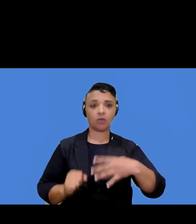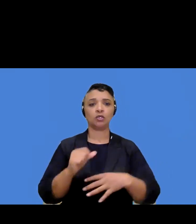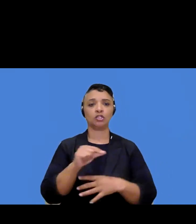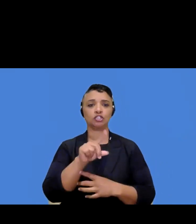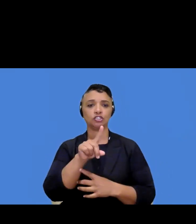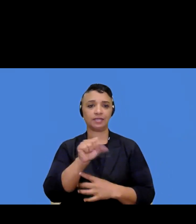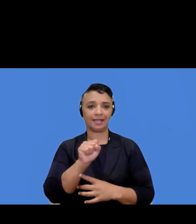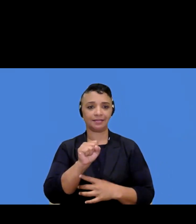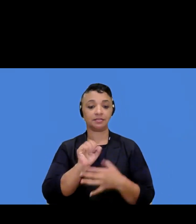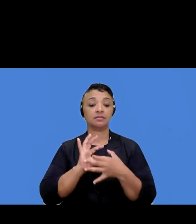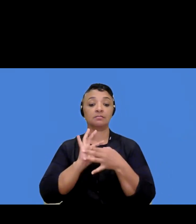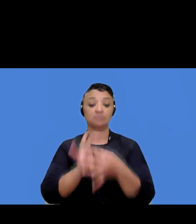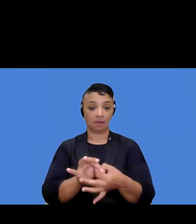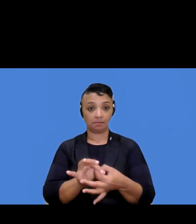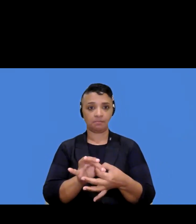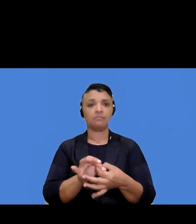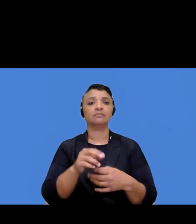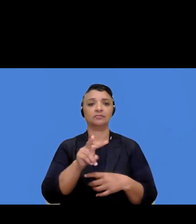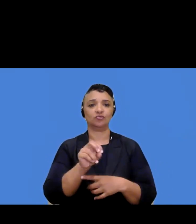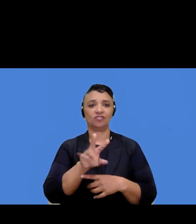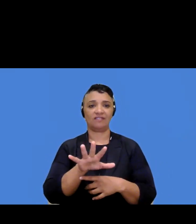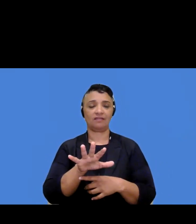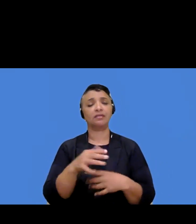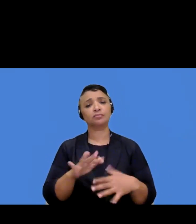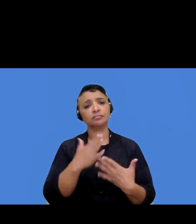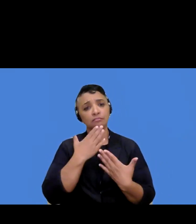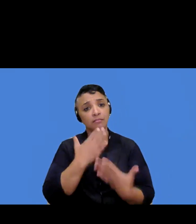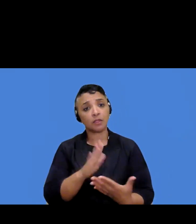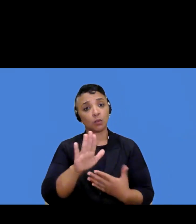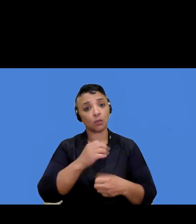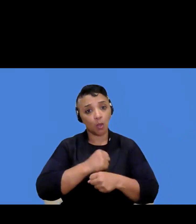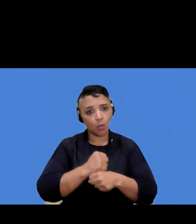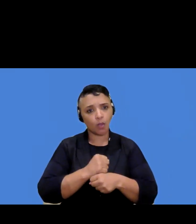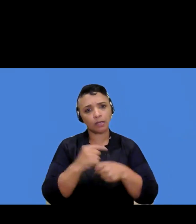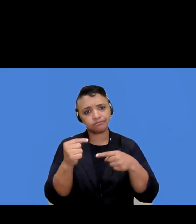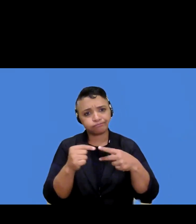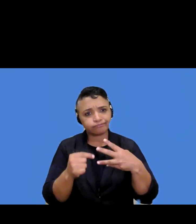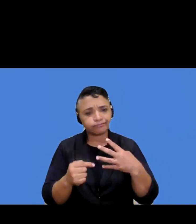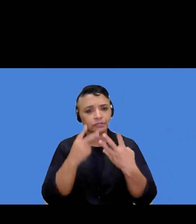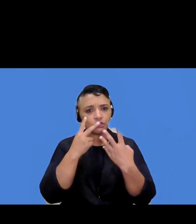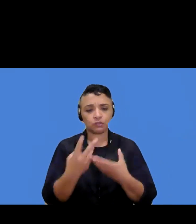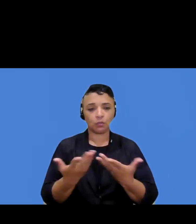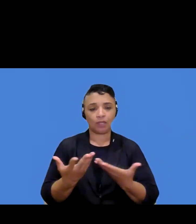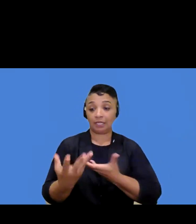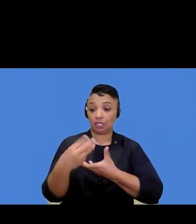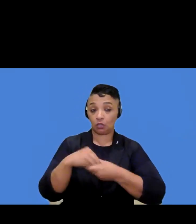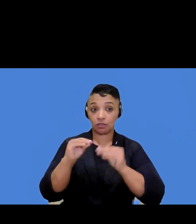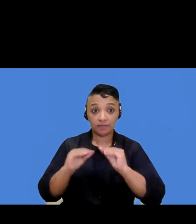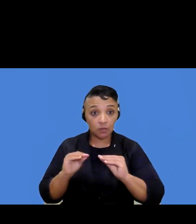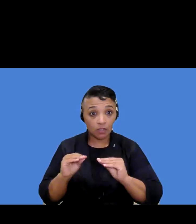GDS 2025. Thank you for highlighting your work on inclusive education,